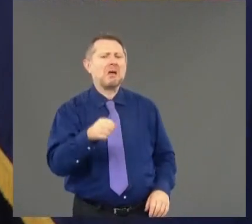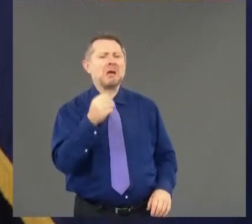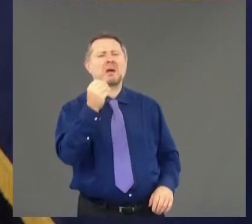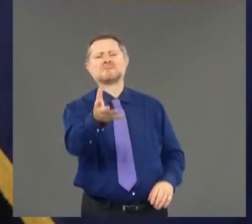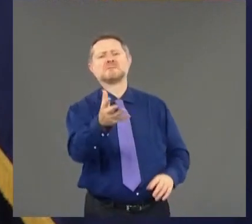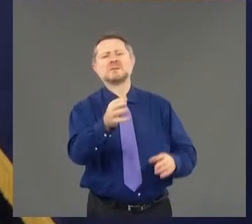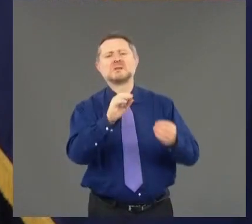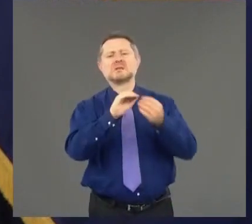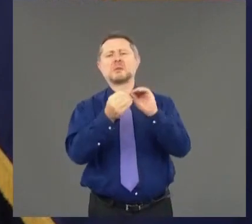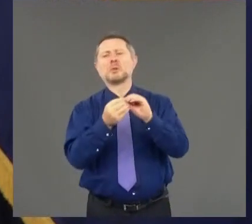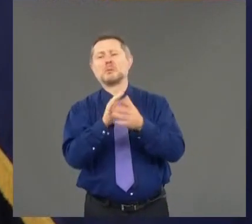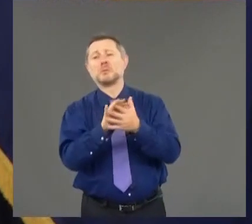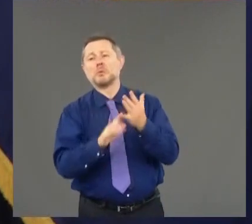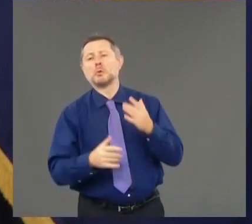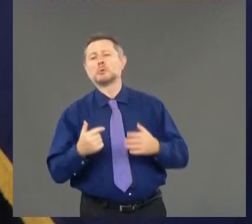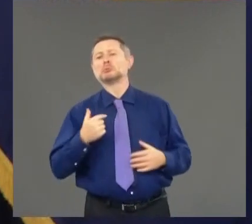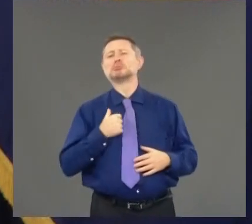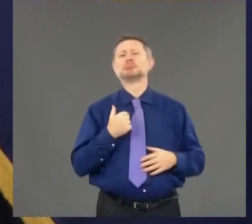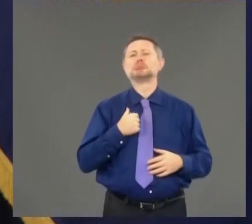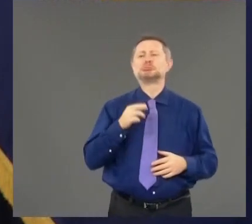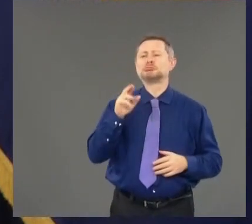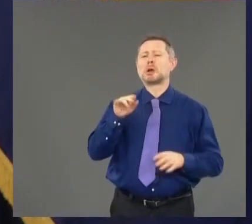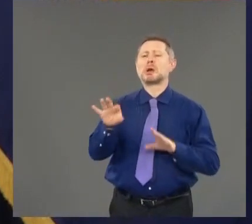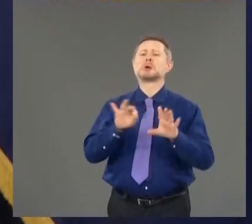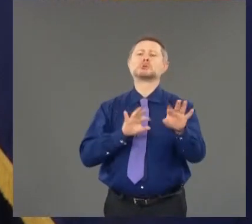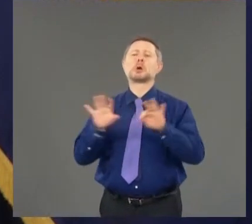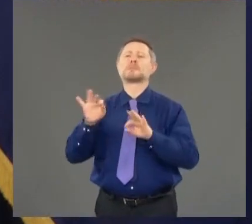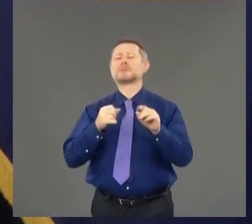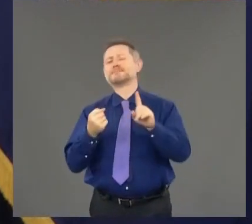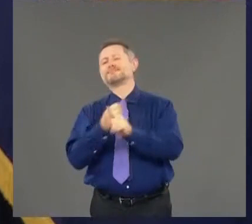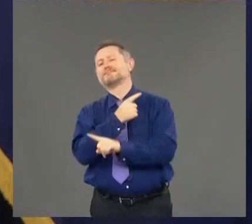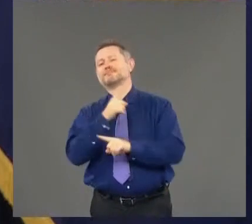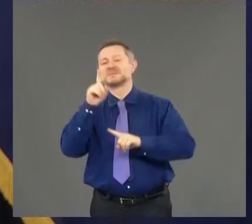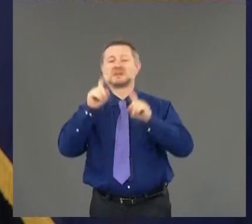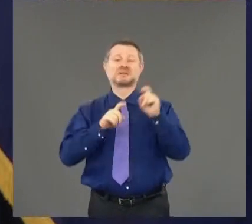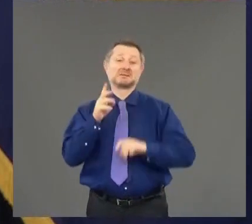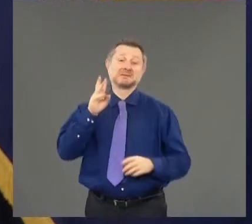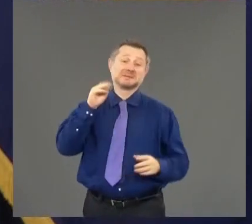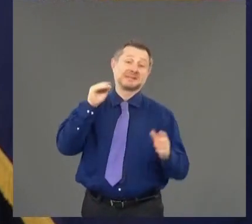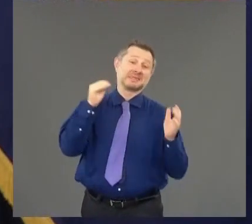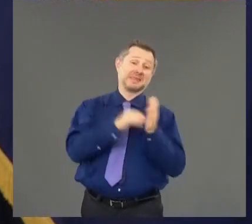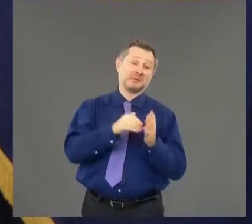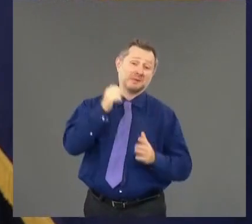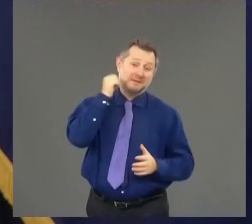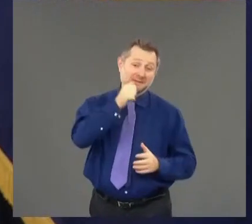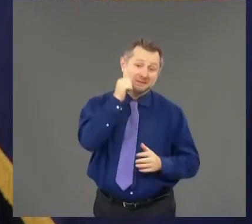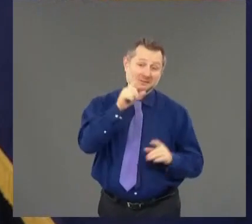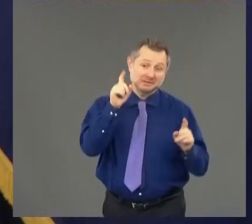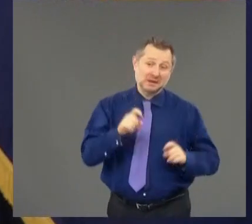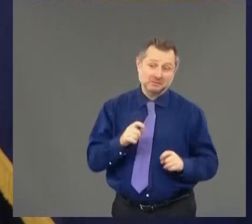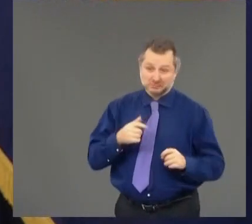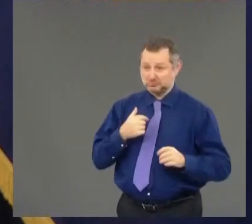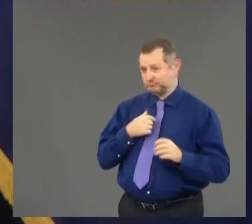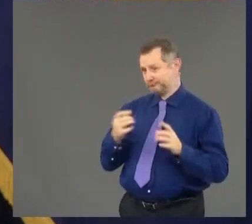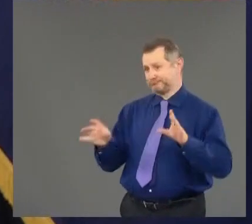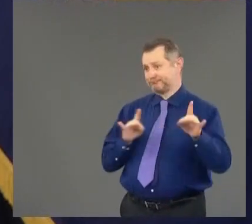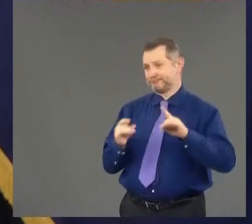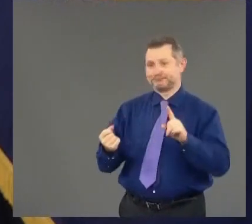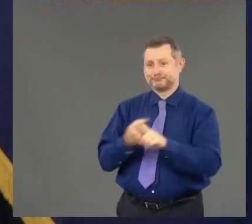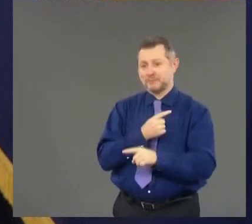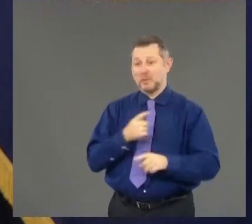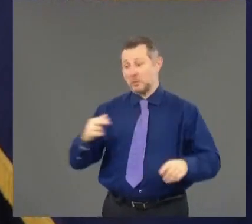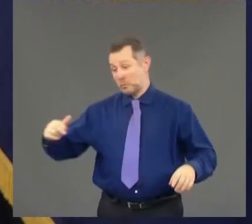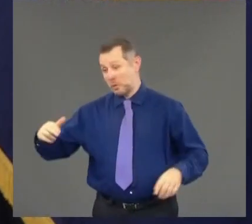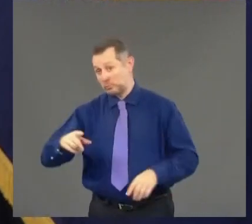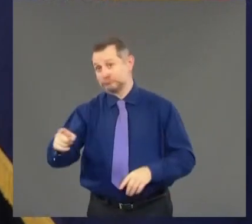do 60,000 about tests per day. And many of them are random. Like if you're walking down the street, you